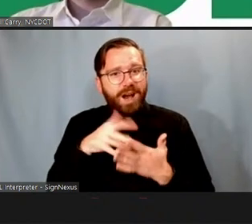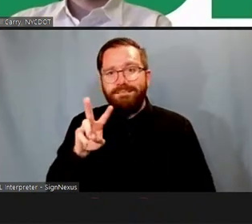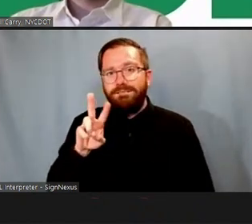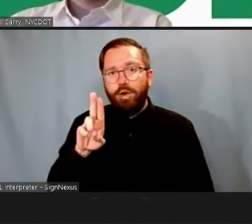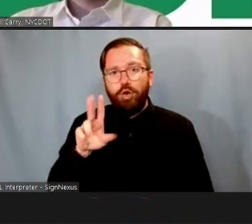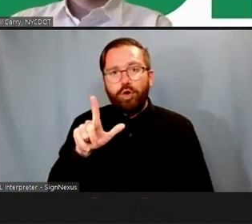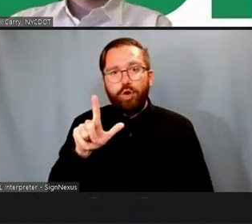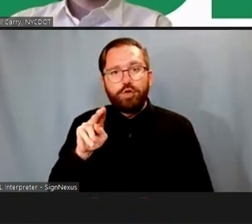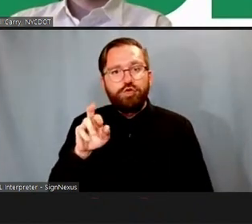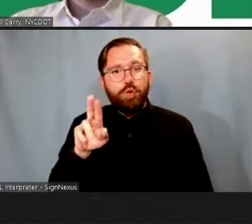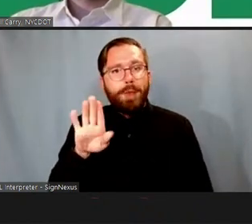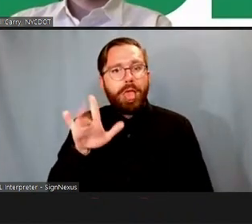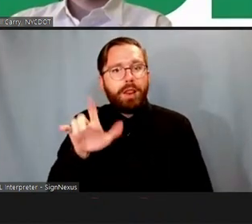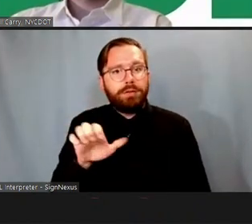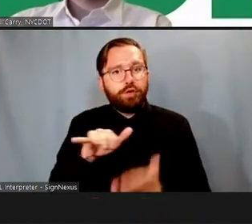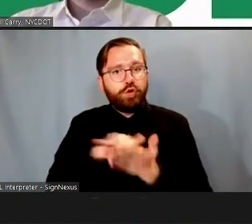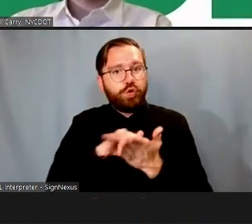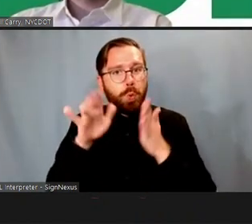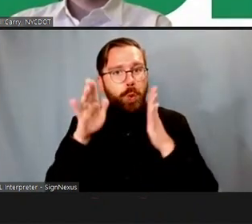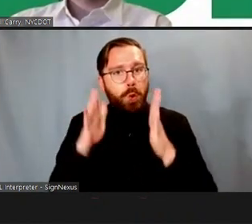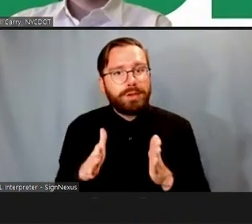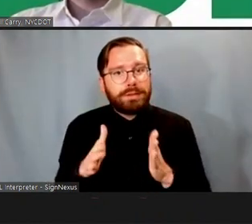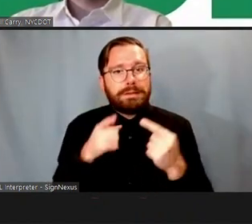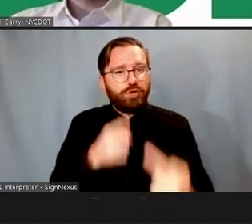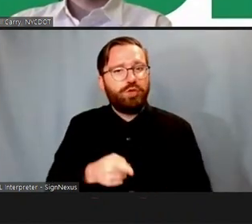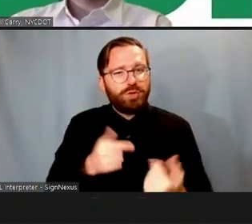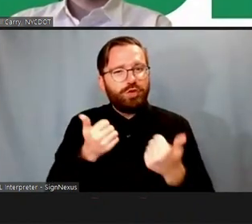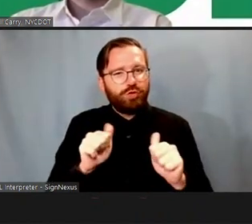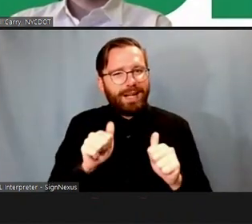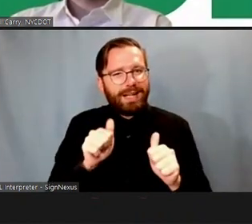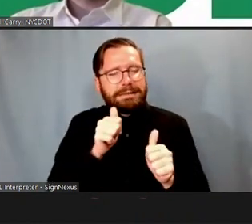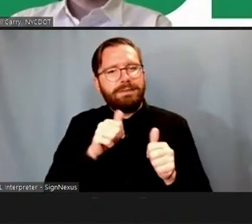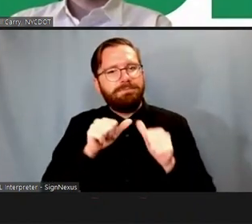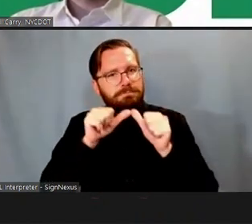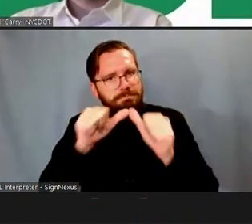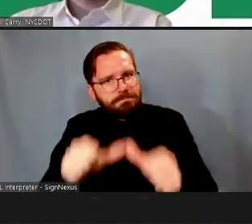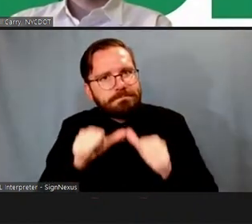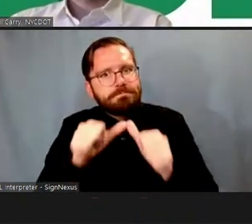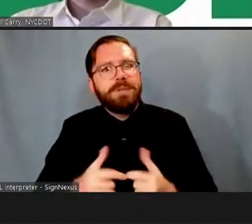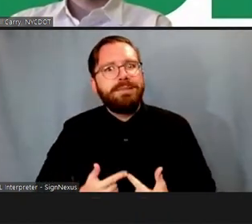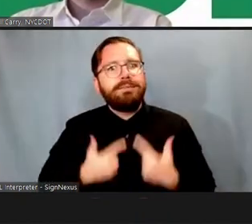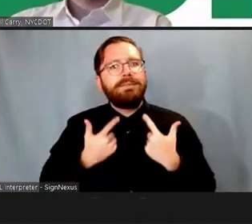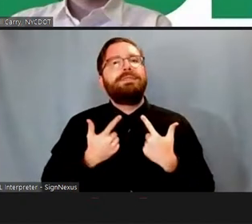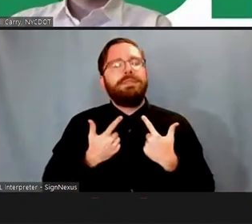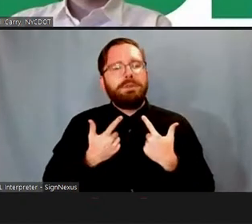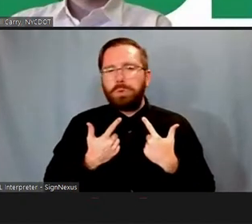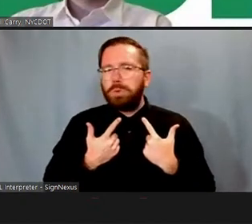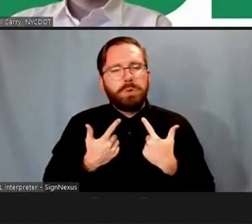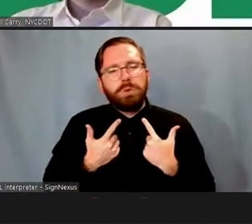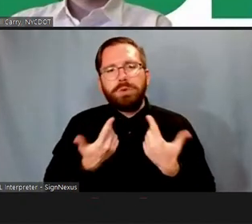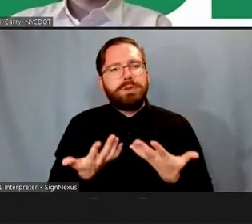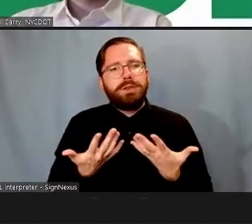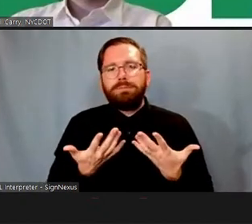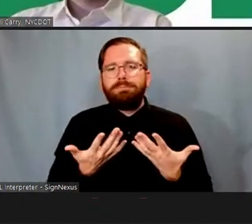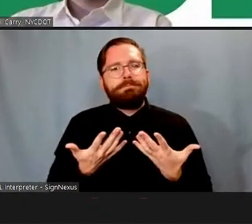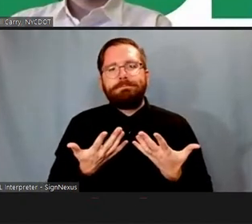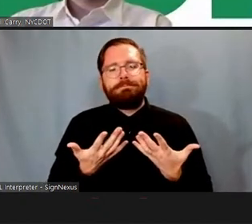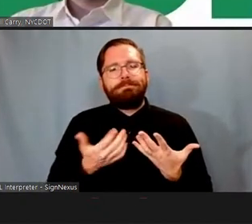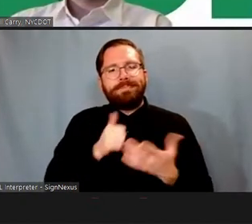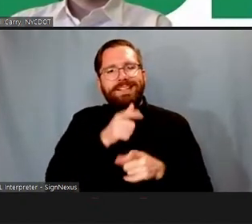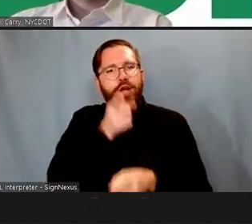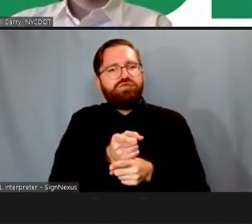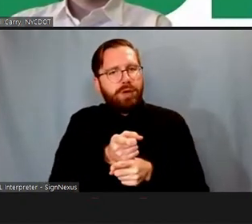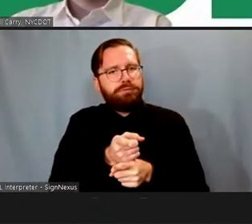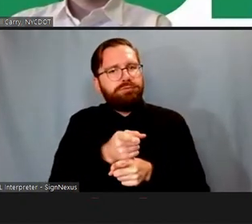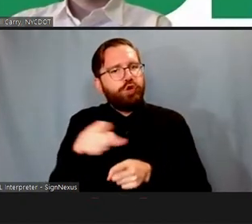already struggling to even try to survive and keep a roof over conclude your remarks this is inconceivable you need to find a